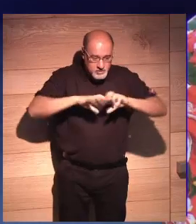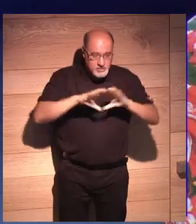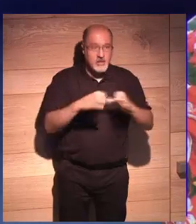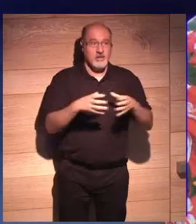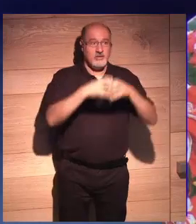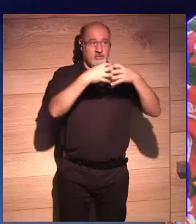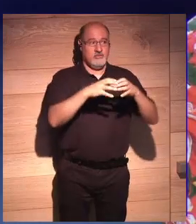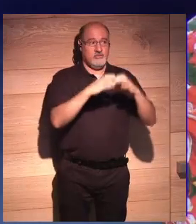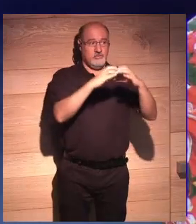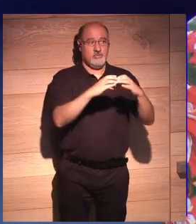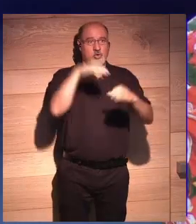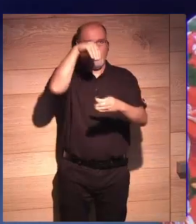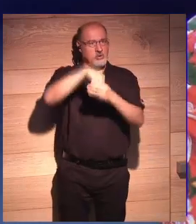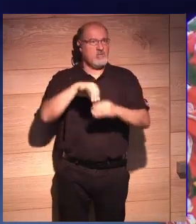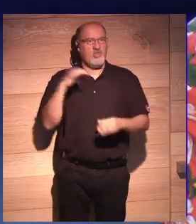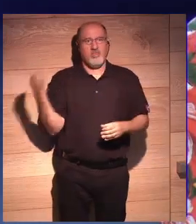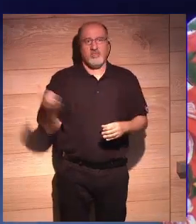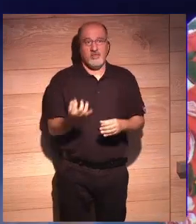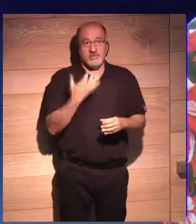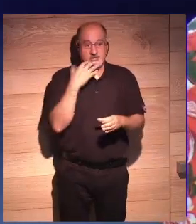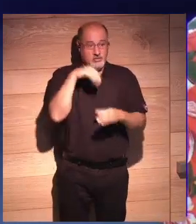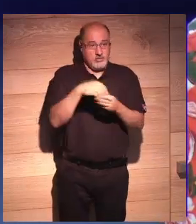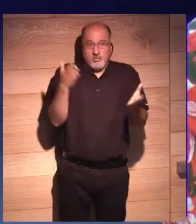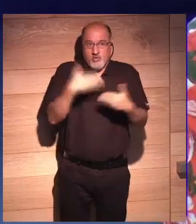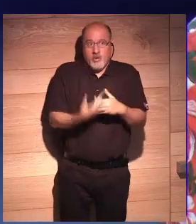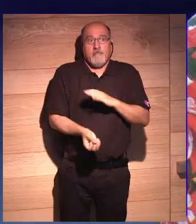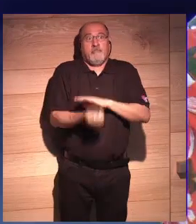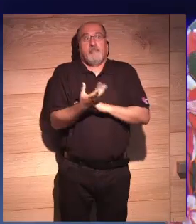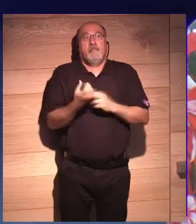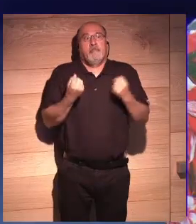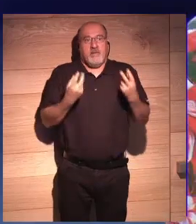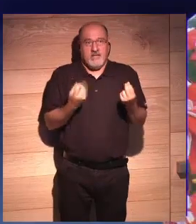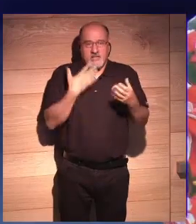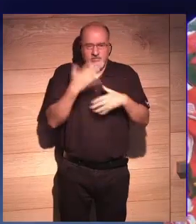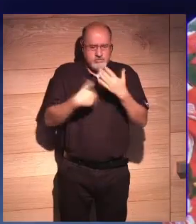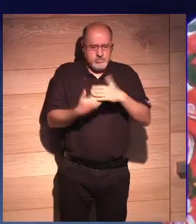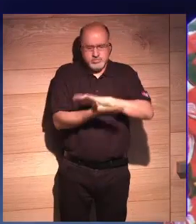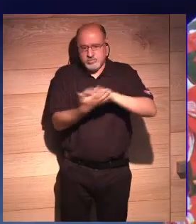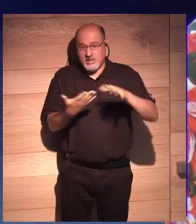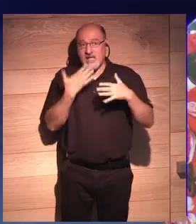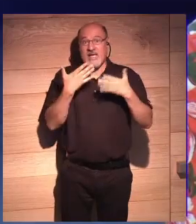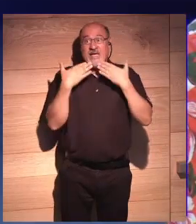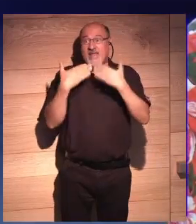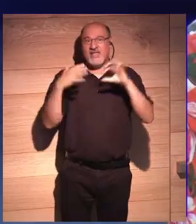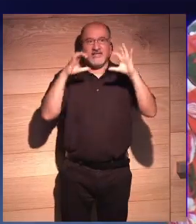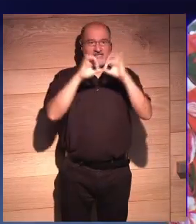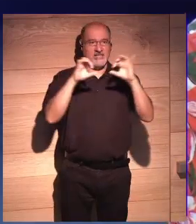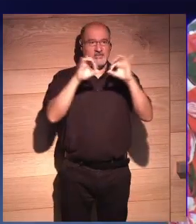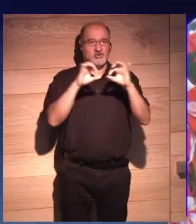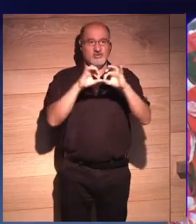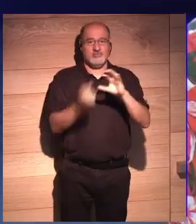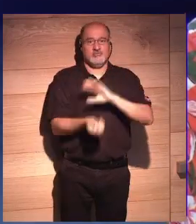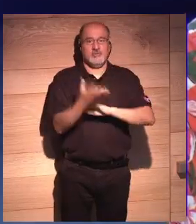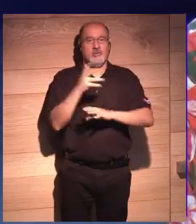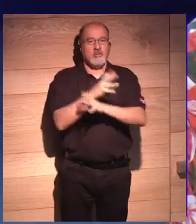VR end-to-end. We saw that device was useless without content, so we started to create content in a compulsive way. And thanks to Samsung, we started